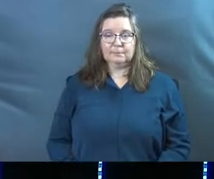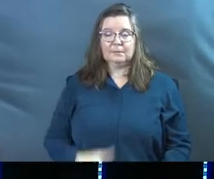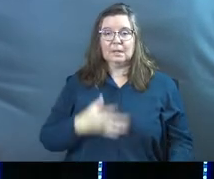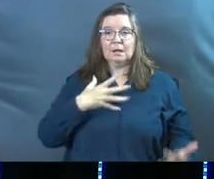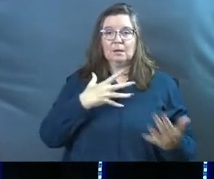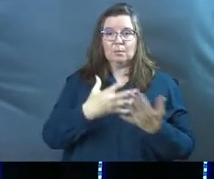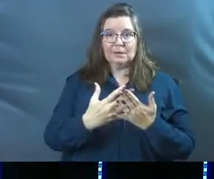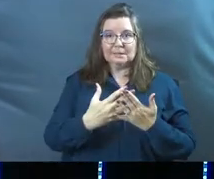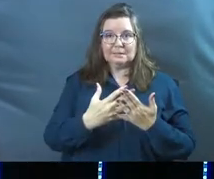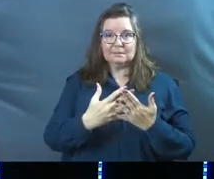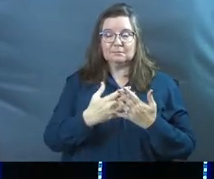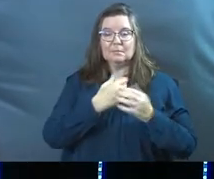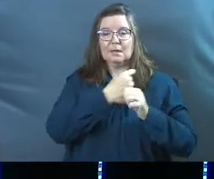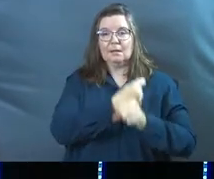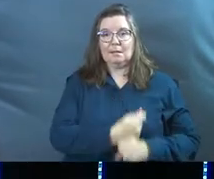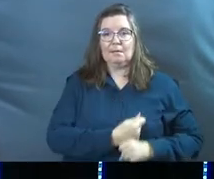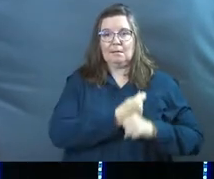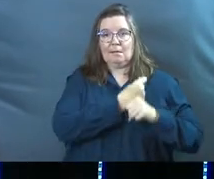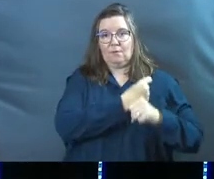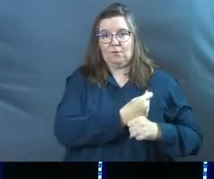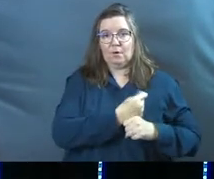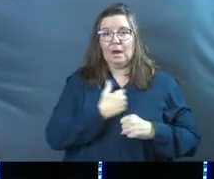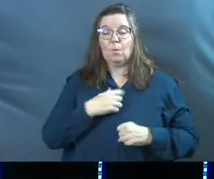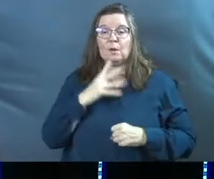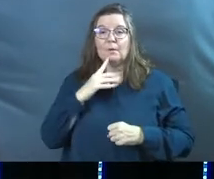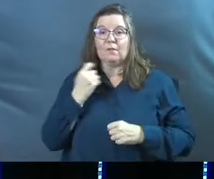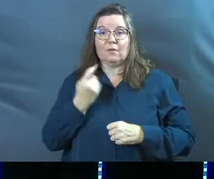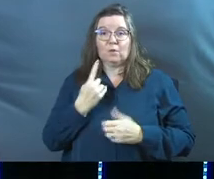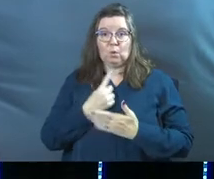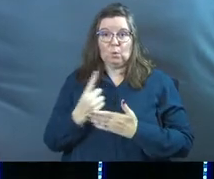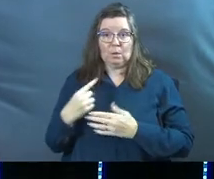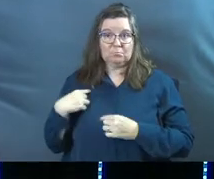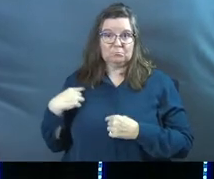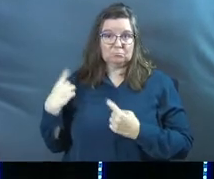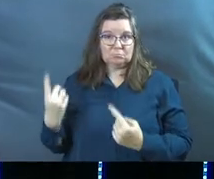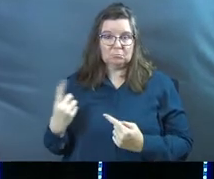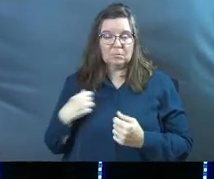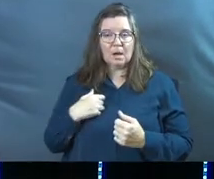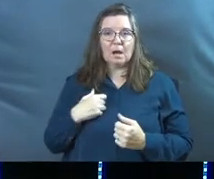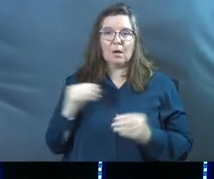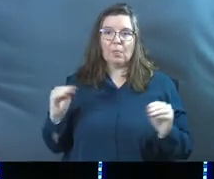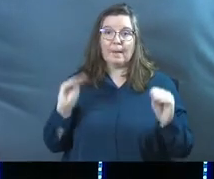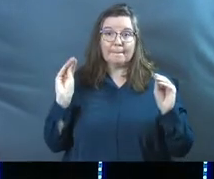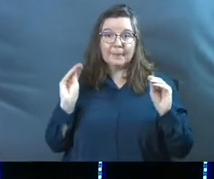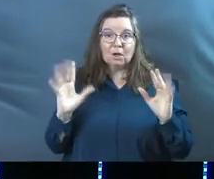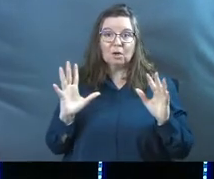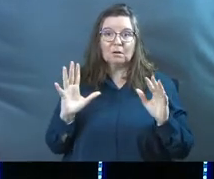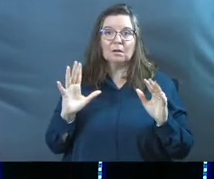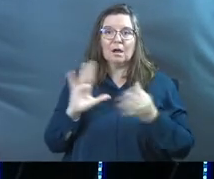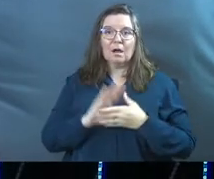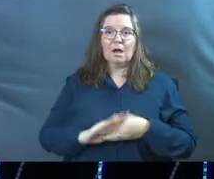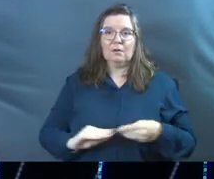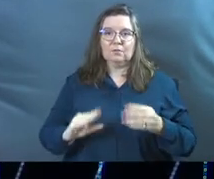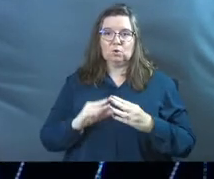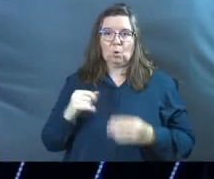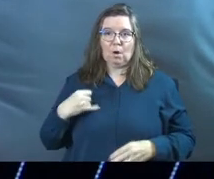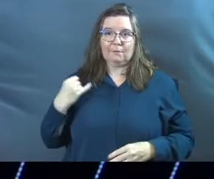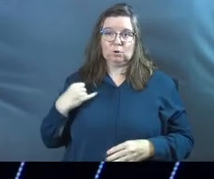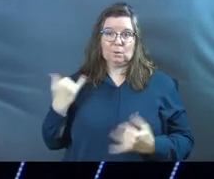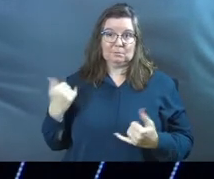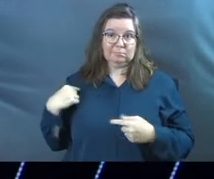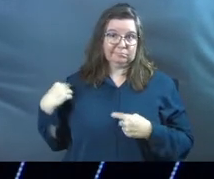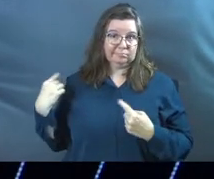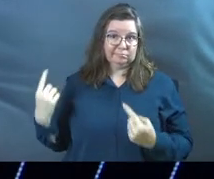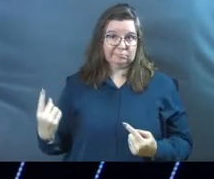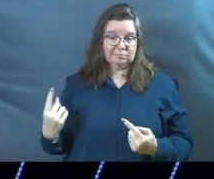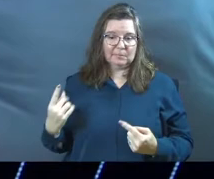Prison and slavery. And we've been talking for a few weeks now how the miracle of the story of Joseph up to this